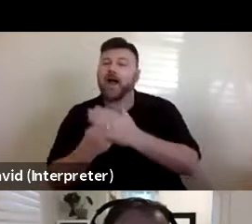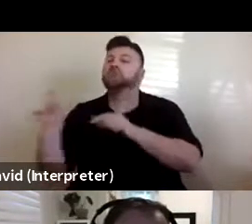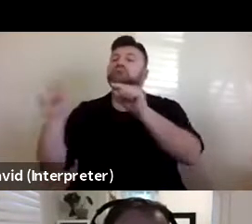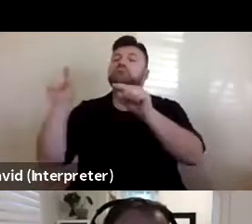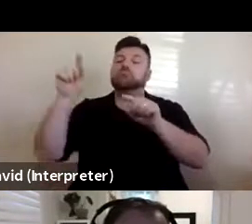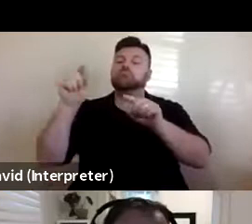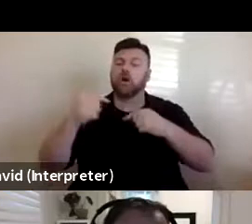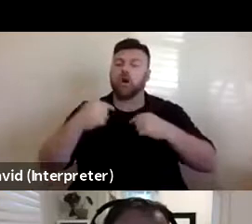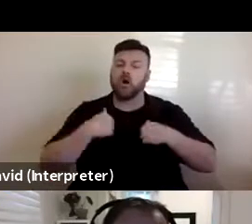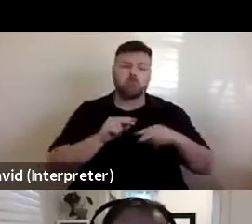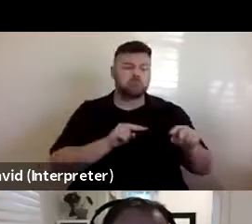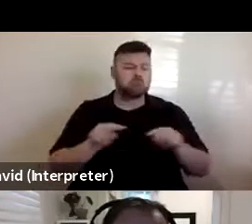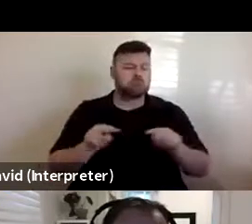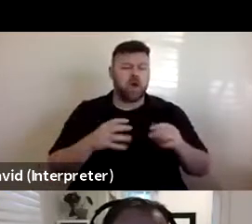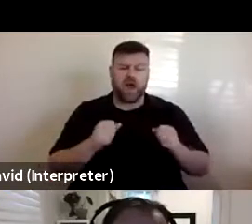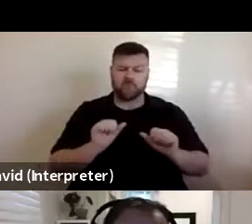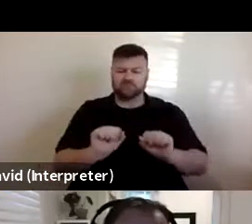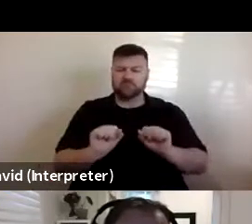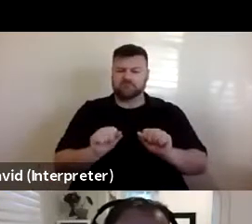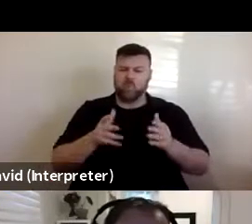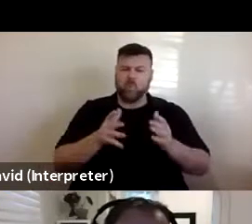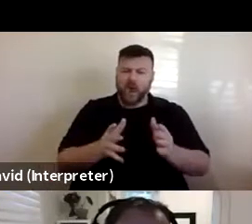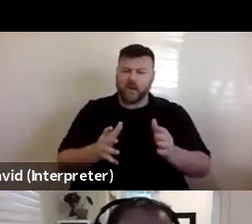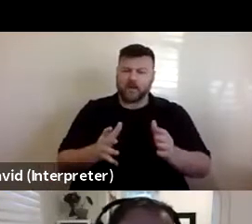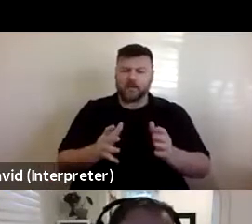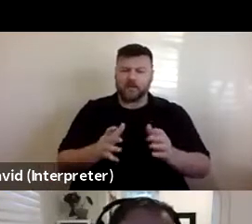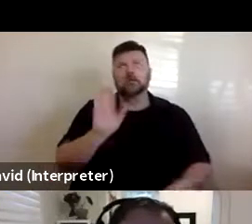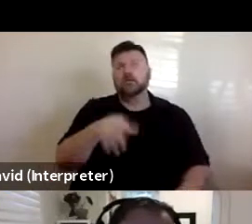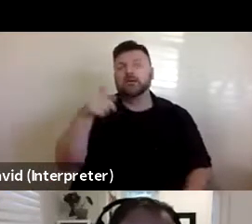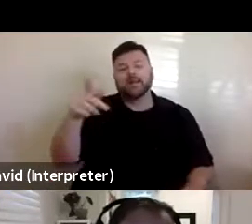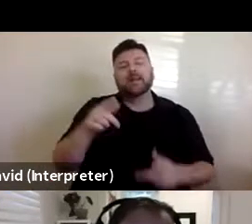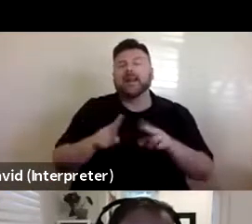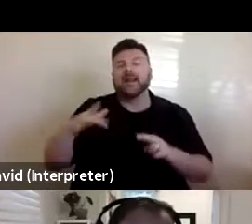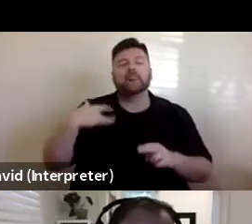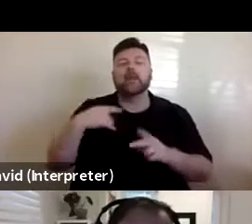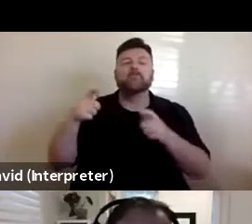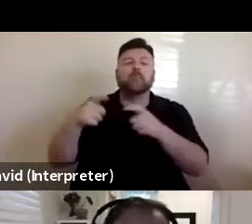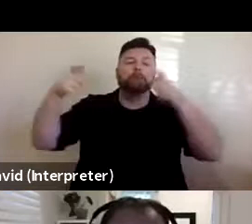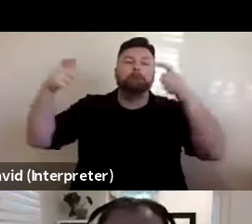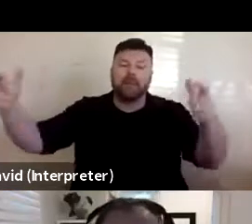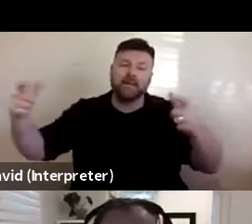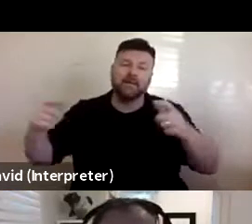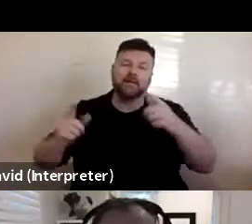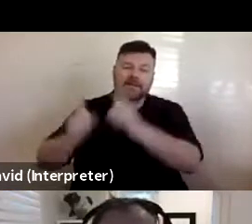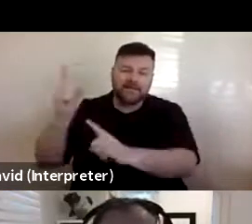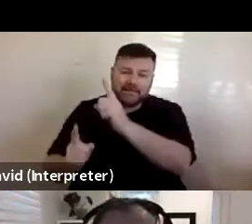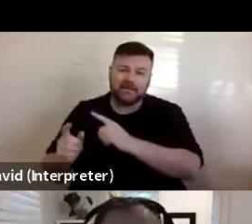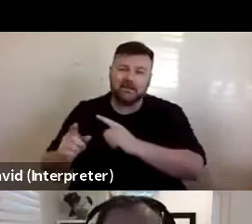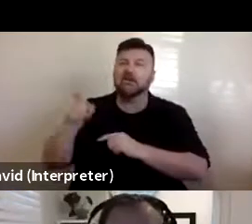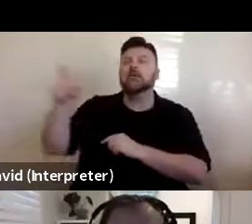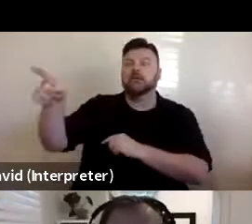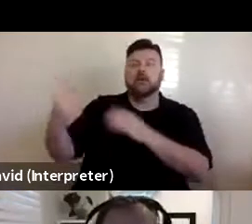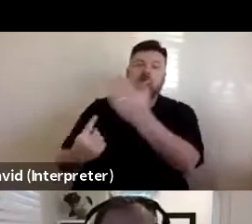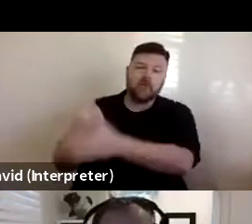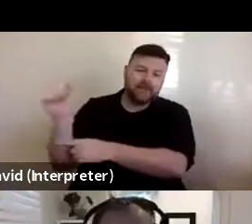a culture of, well, you get that if you live in a bigger regional centre or if you live in the city, but